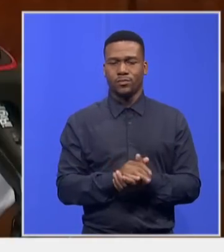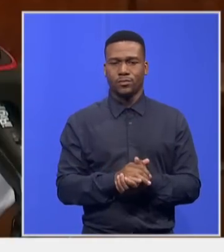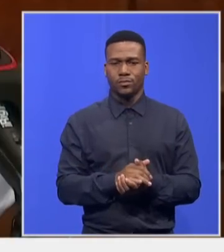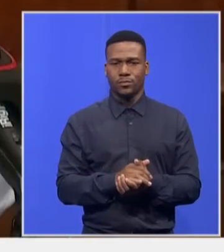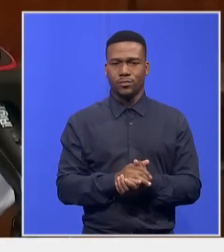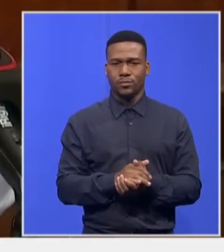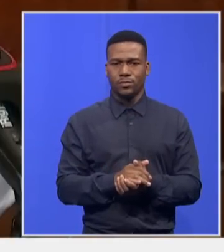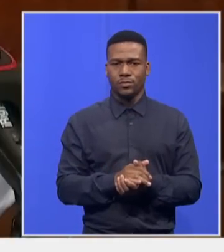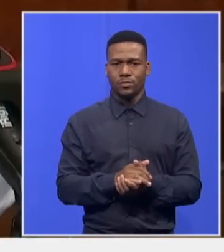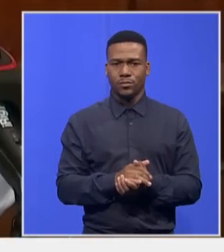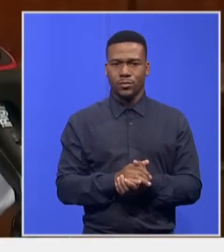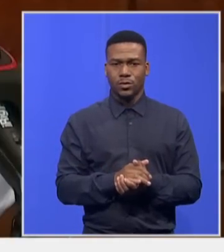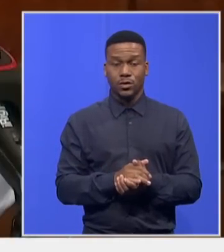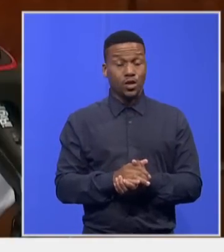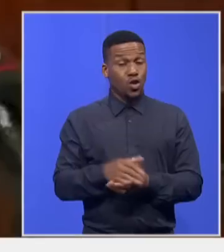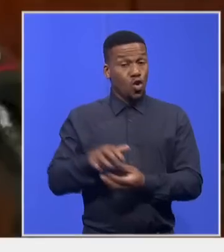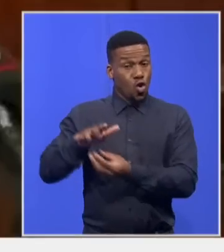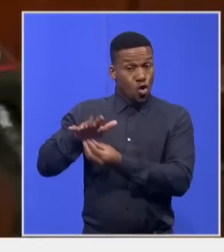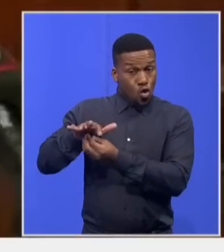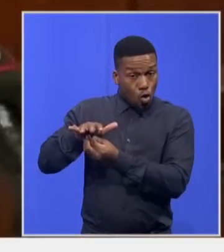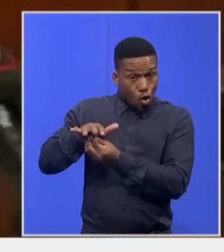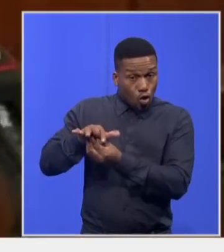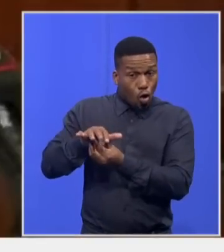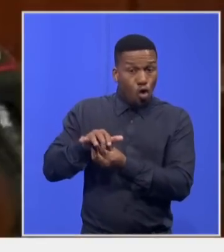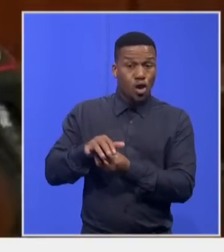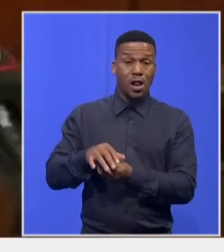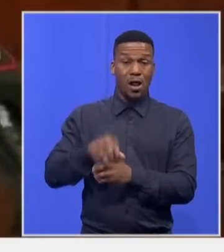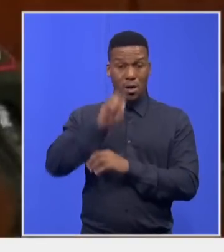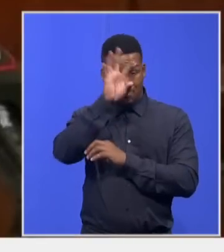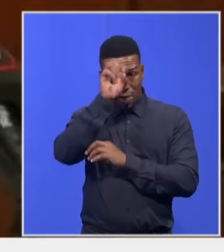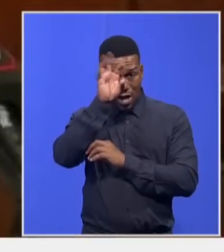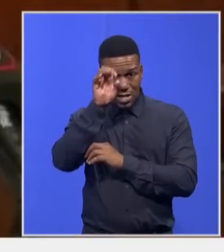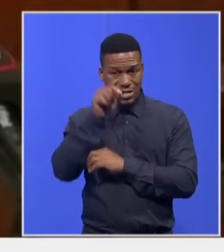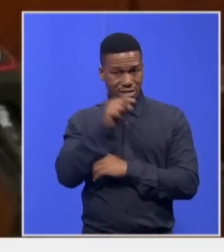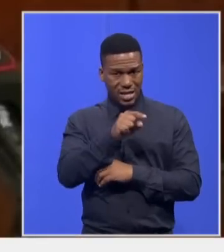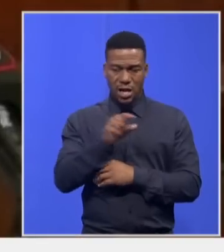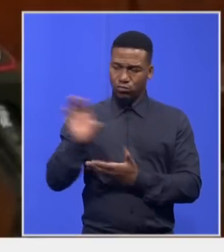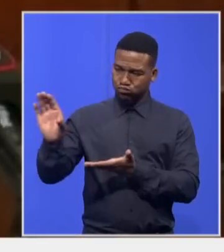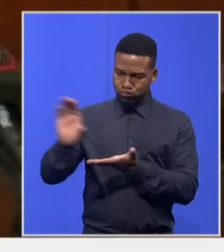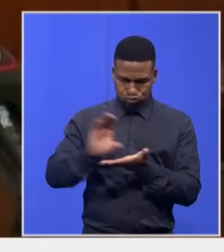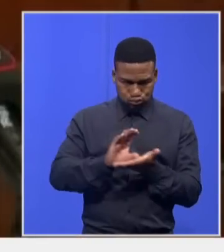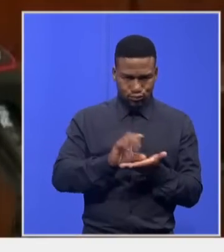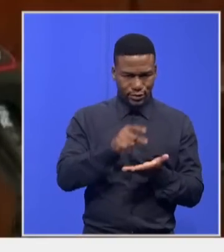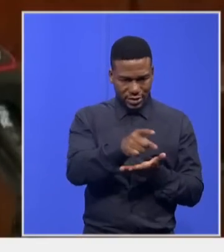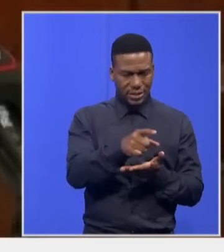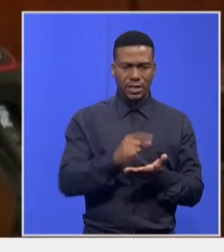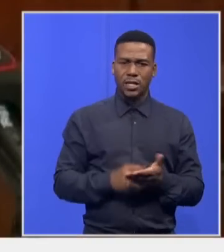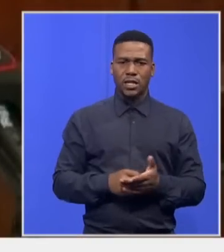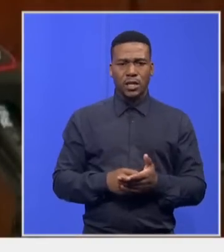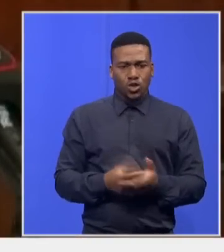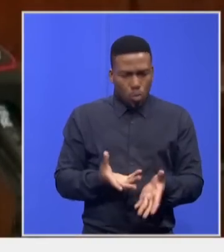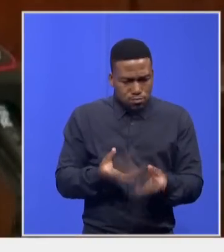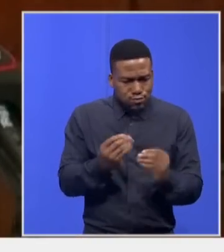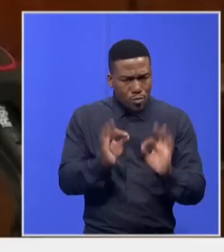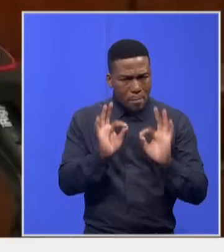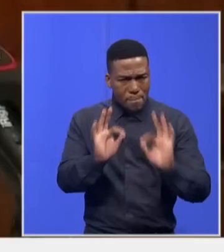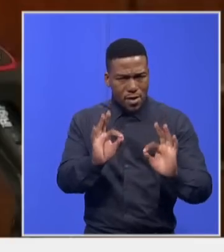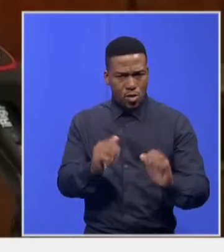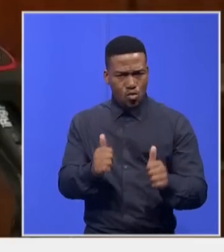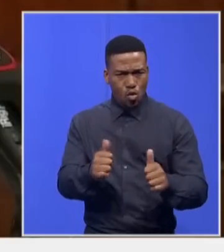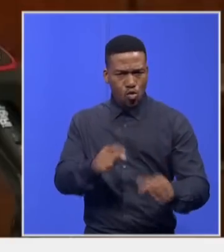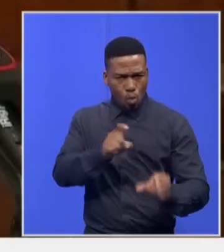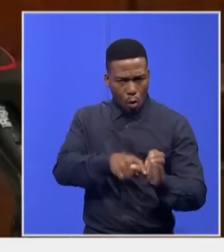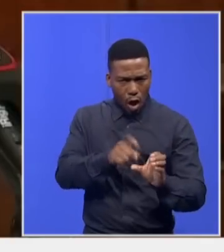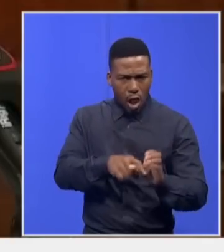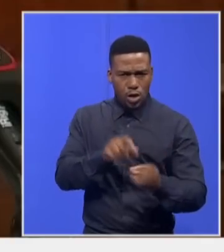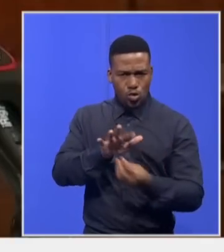in those coal plus mines, because on contract we can determine what is the quality of coal that we want. On the cost plus, we have to make